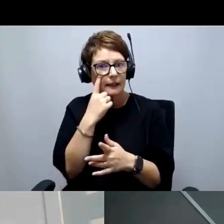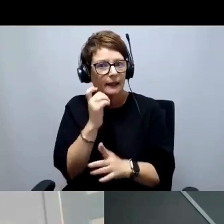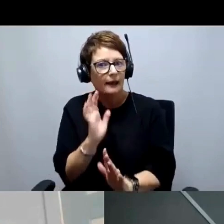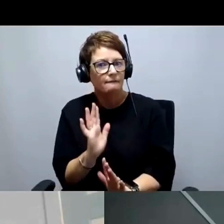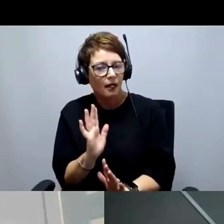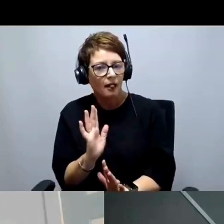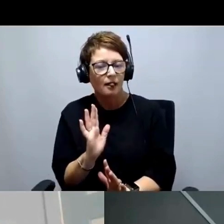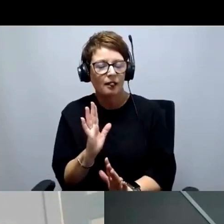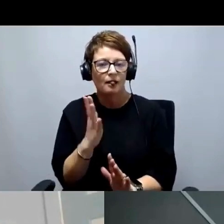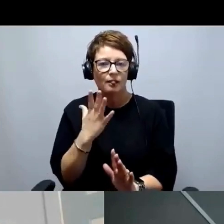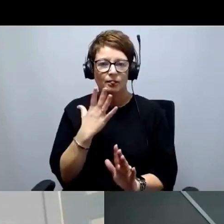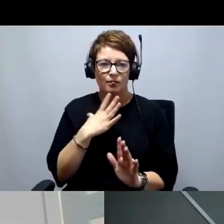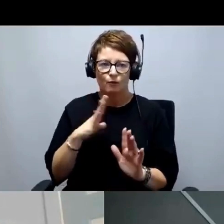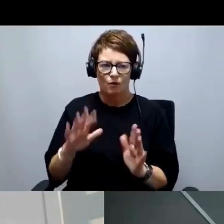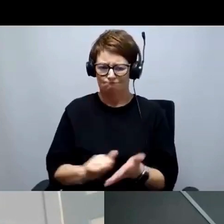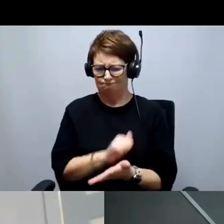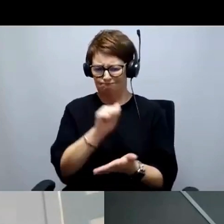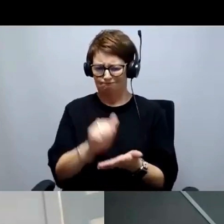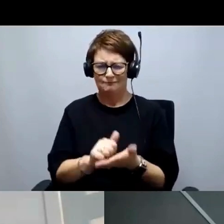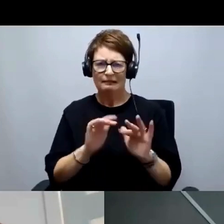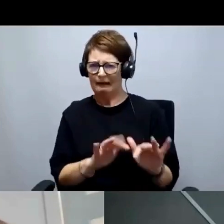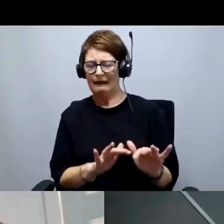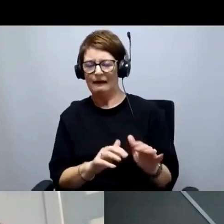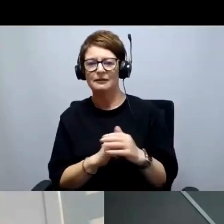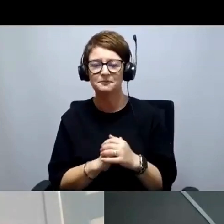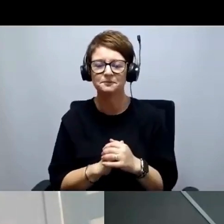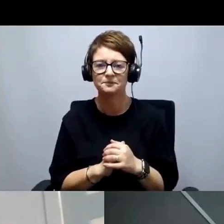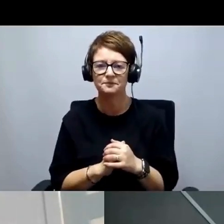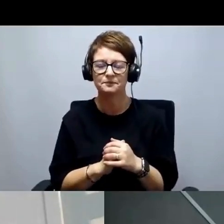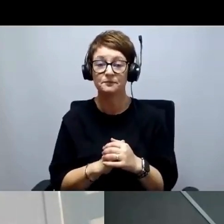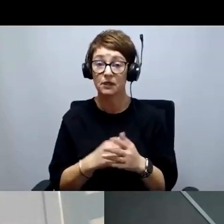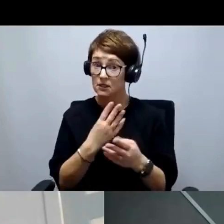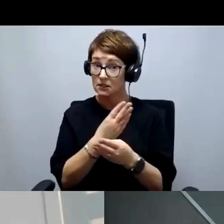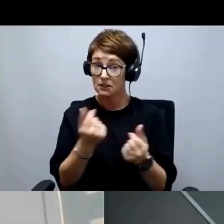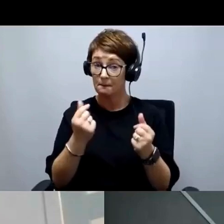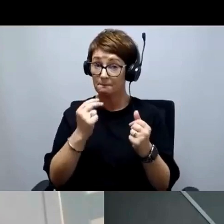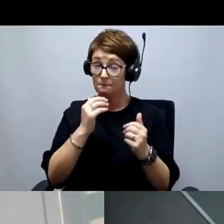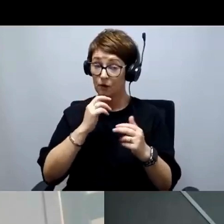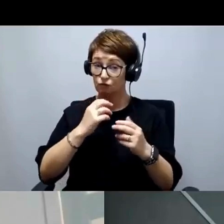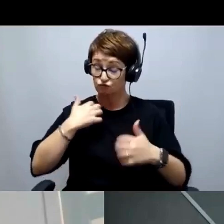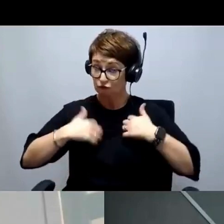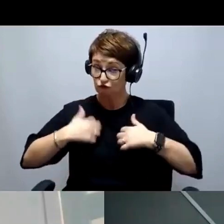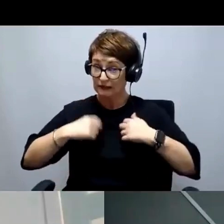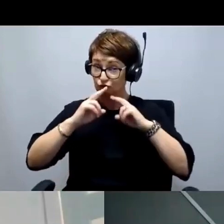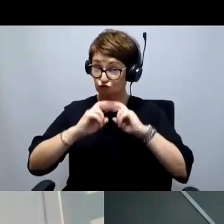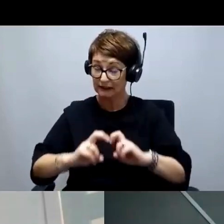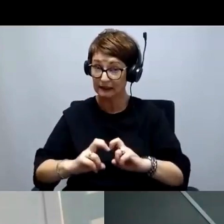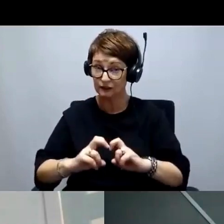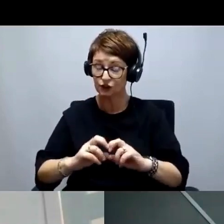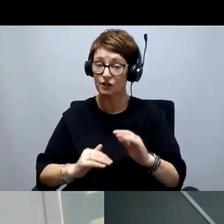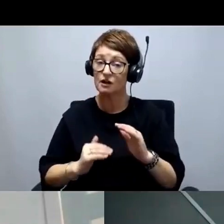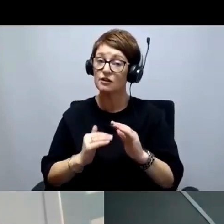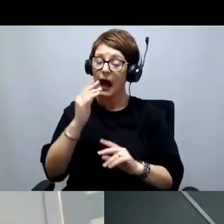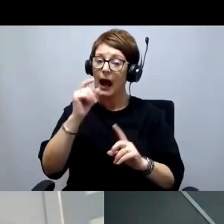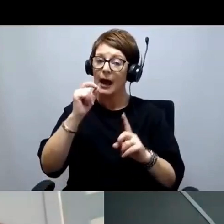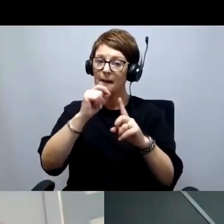to draw conclusions that are not there yet. And interestingly, in some of the research that has been done, there is a high placebo effect